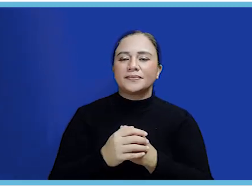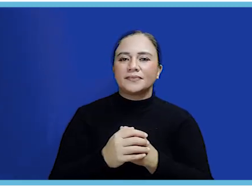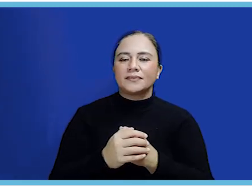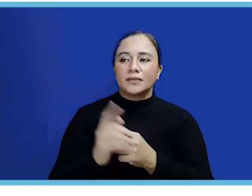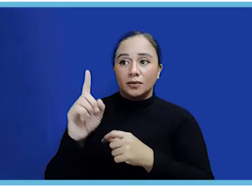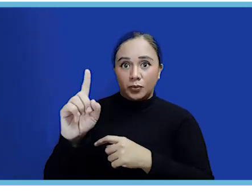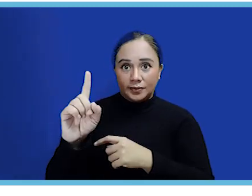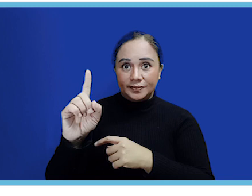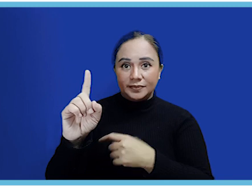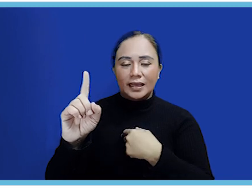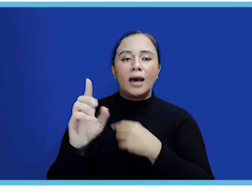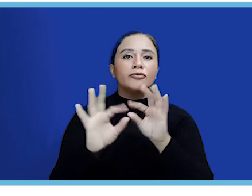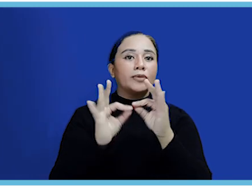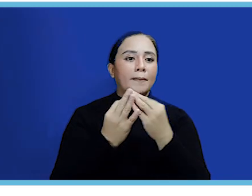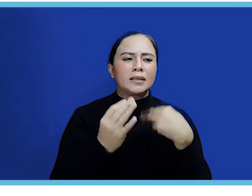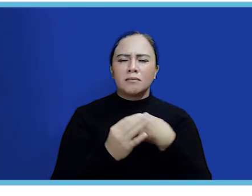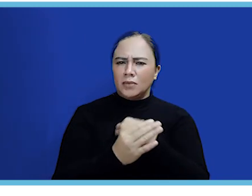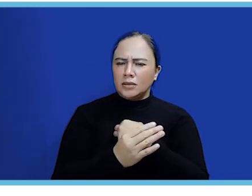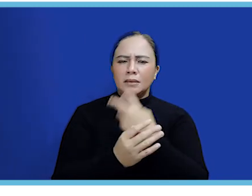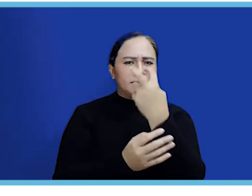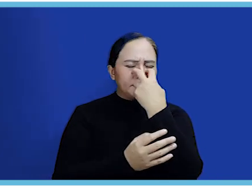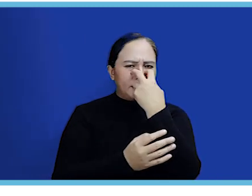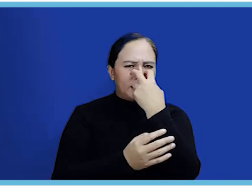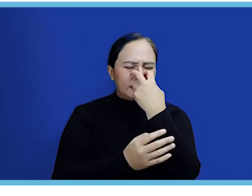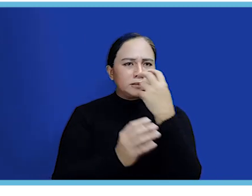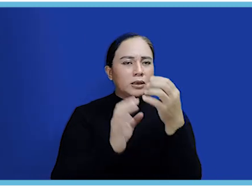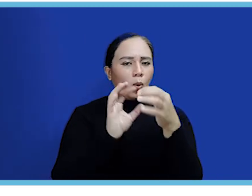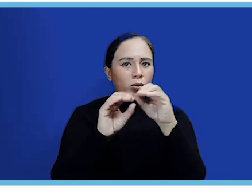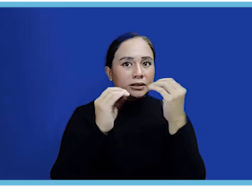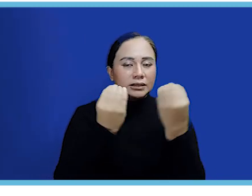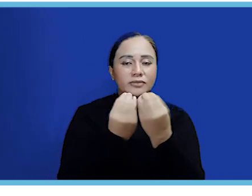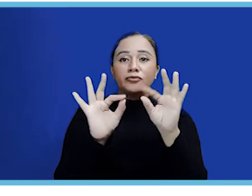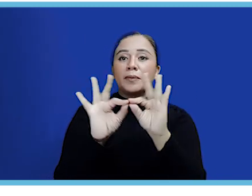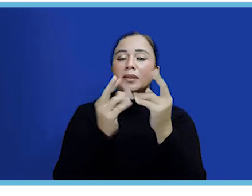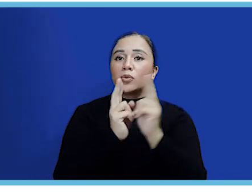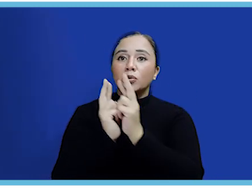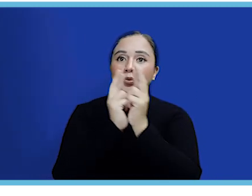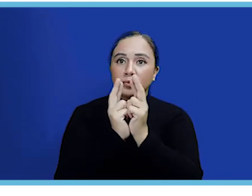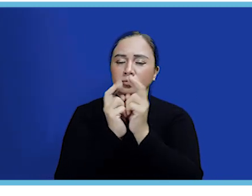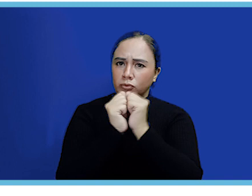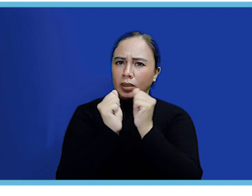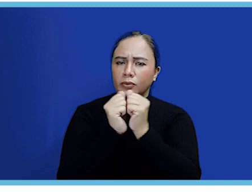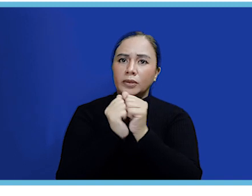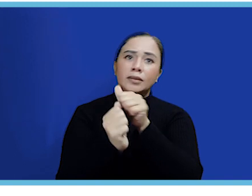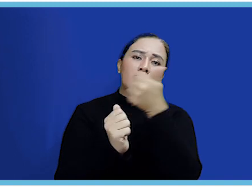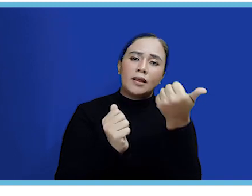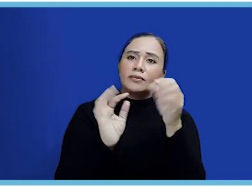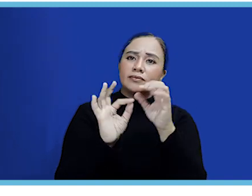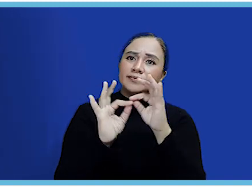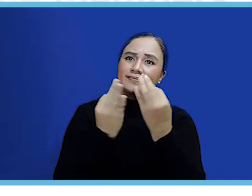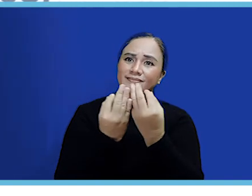Examples: 1. A family member who is blind is co-organizing their family reunion together with their